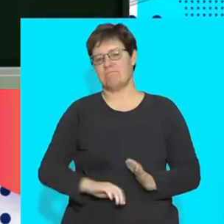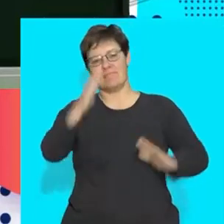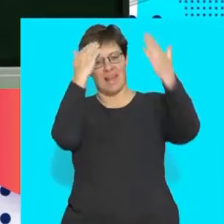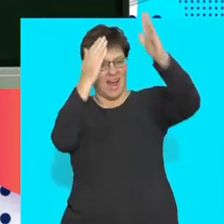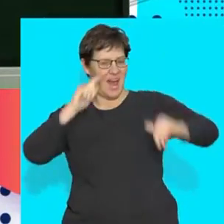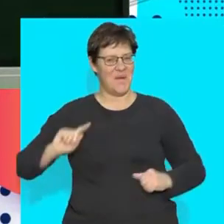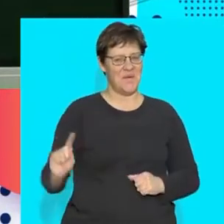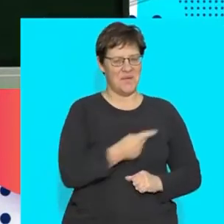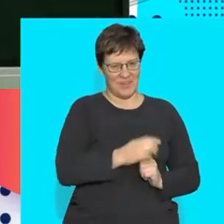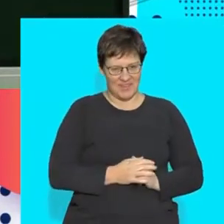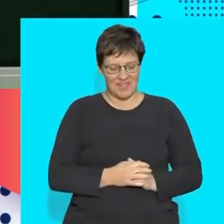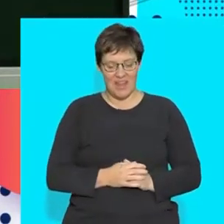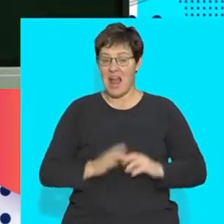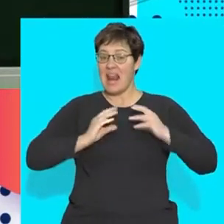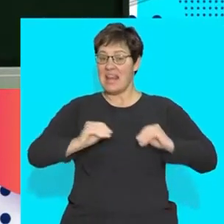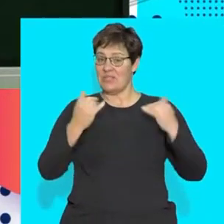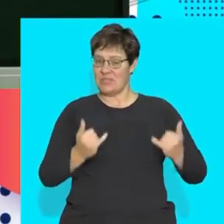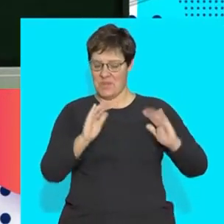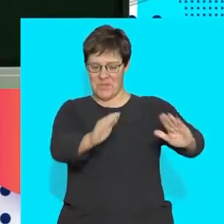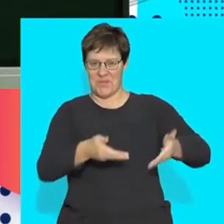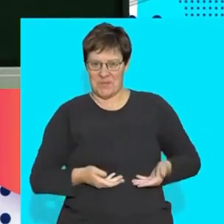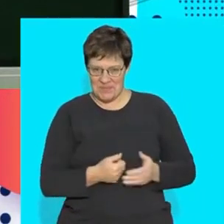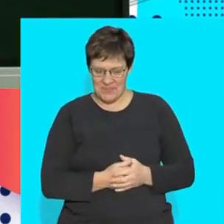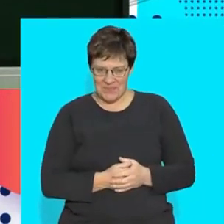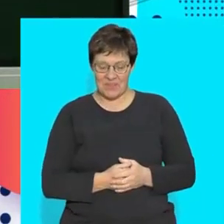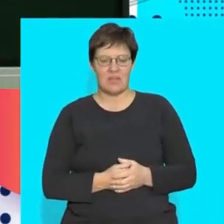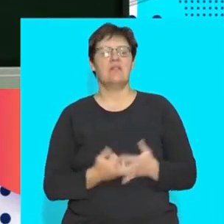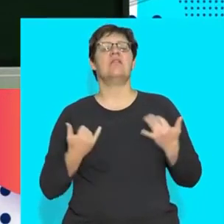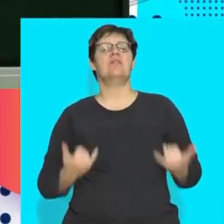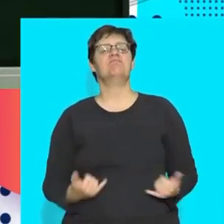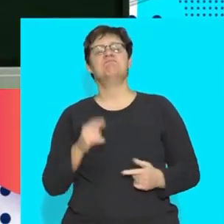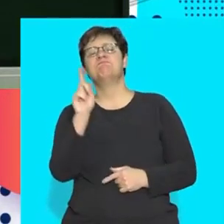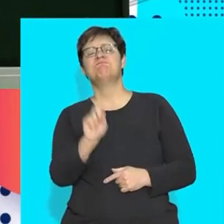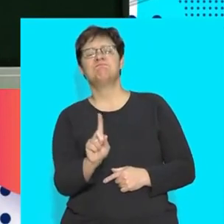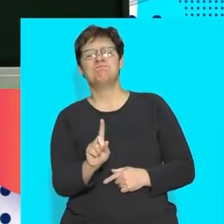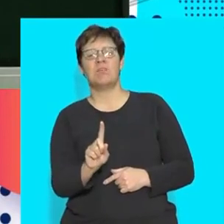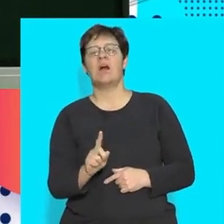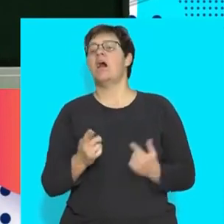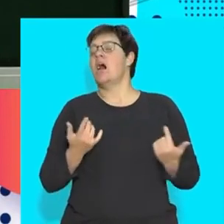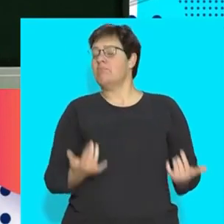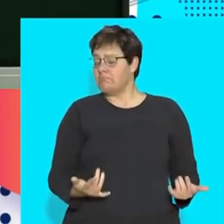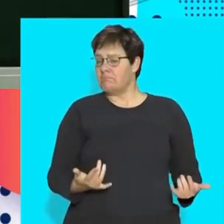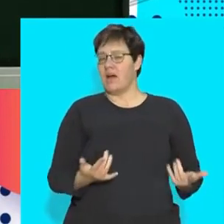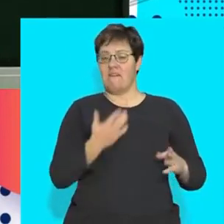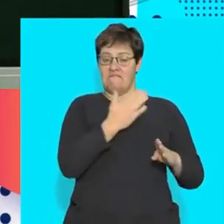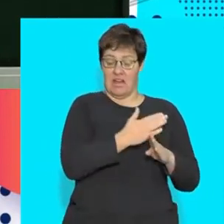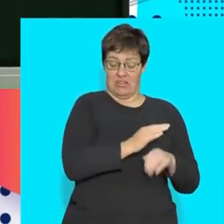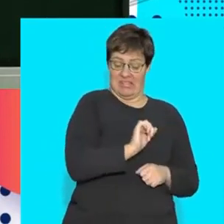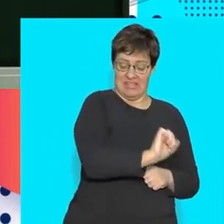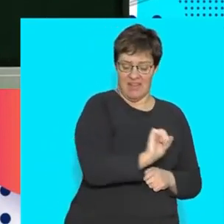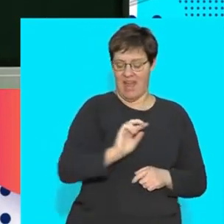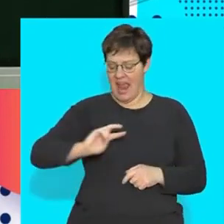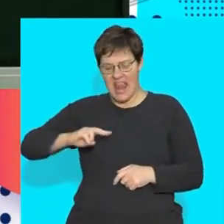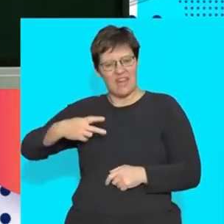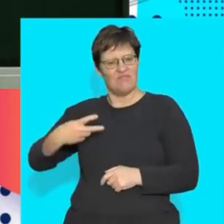Hi guys, welcome to our lesson. So today we're going to be focusing on introducing functions and their